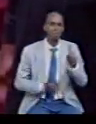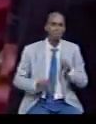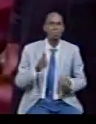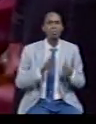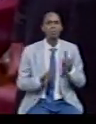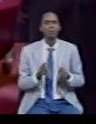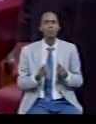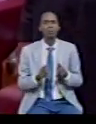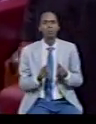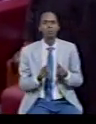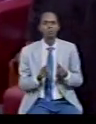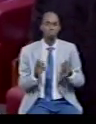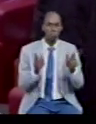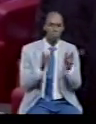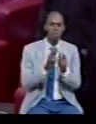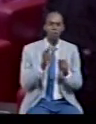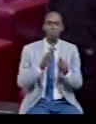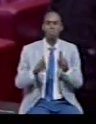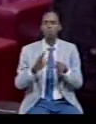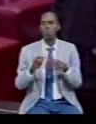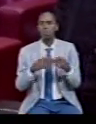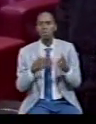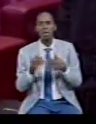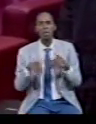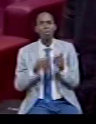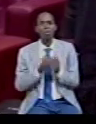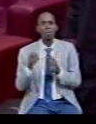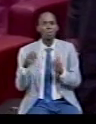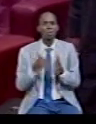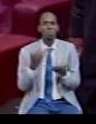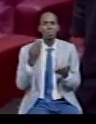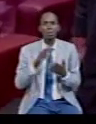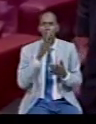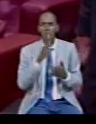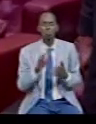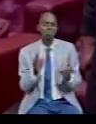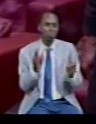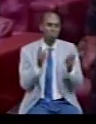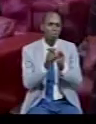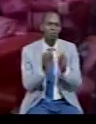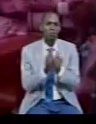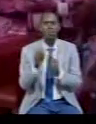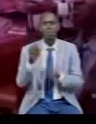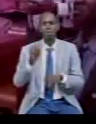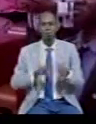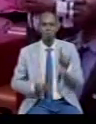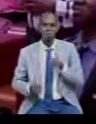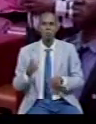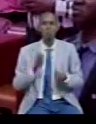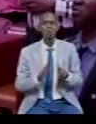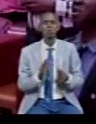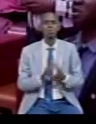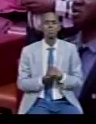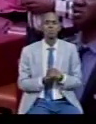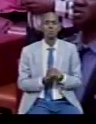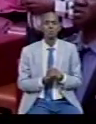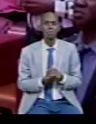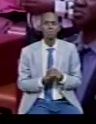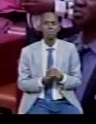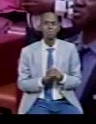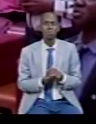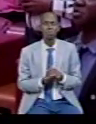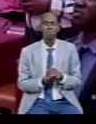phone calls. We can use all kinds of social media handles to trace them.